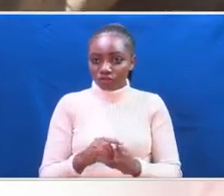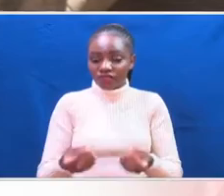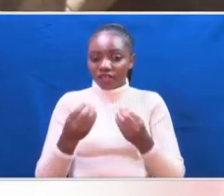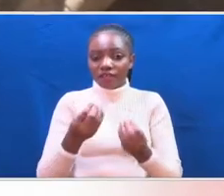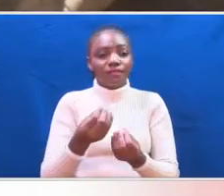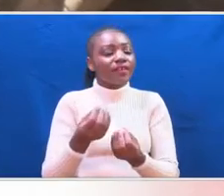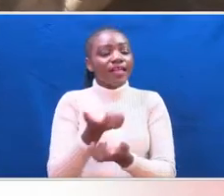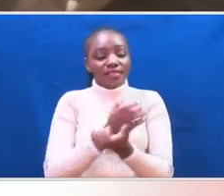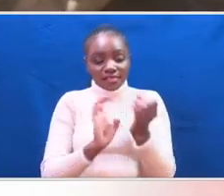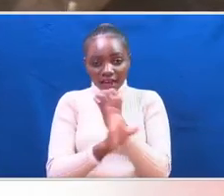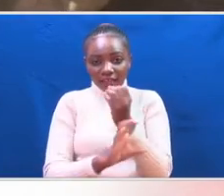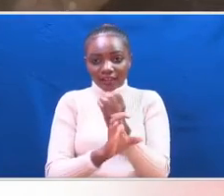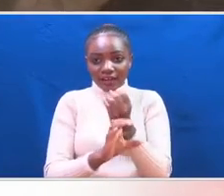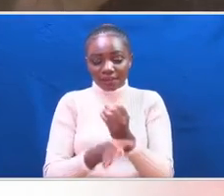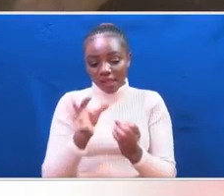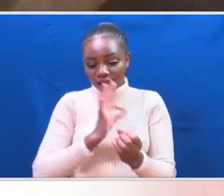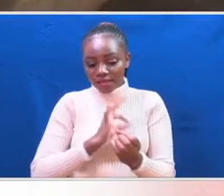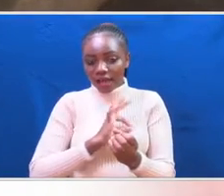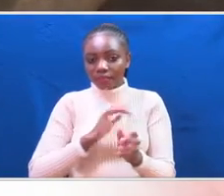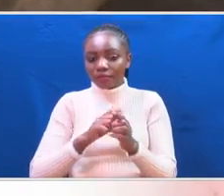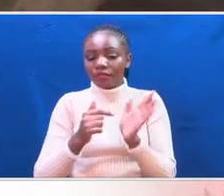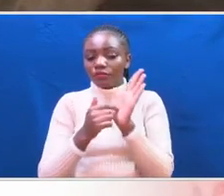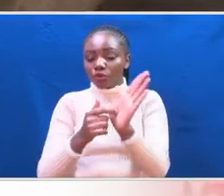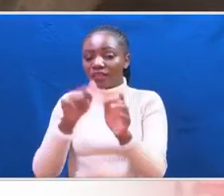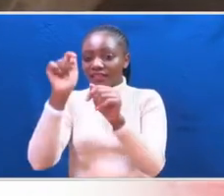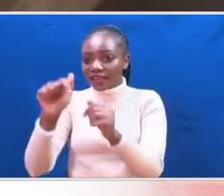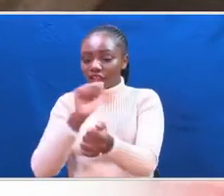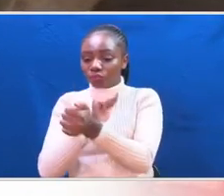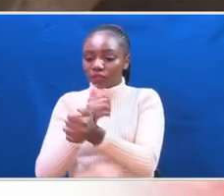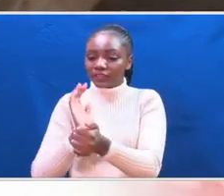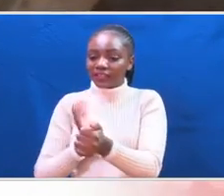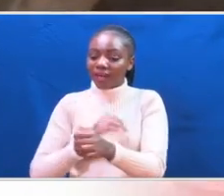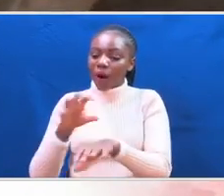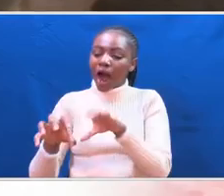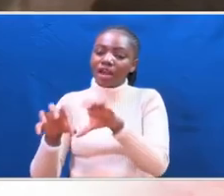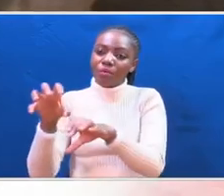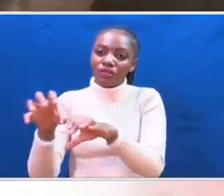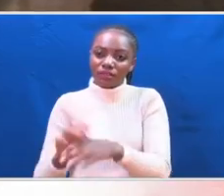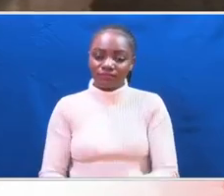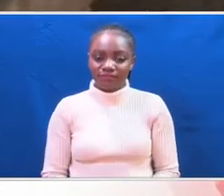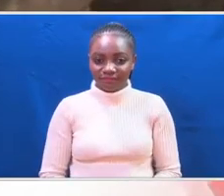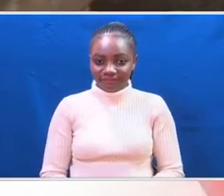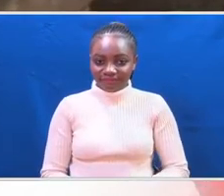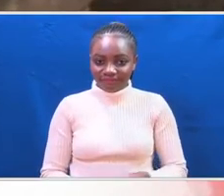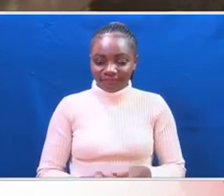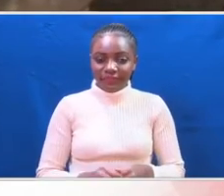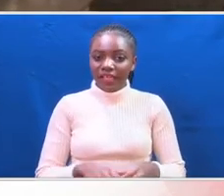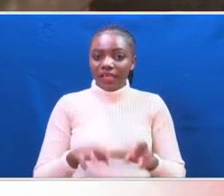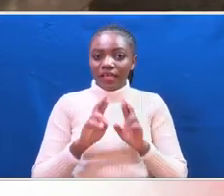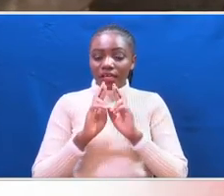exchange, emphasizing the need to protect our wildlife, irrespective of their physical disability.